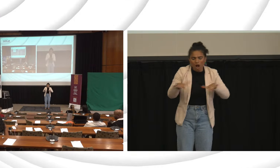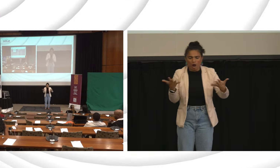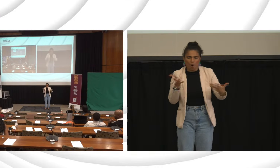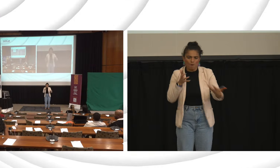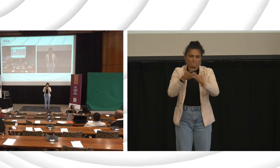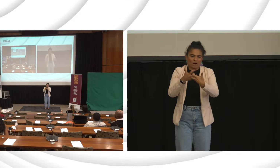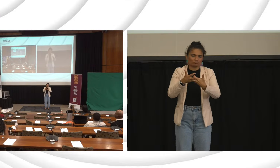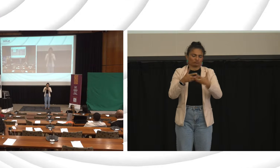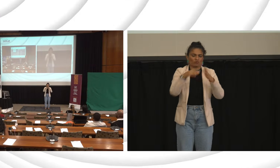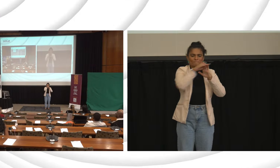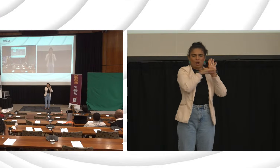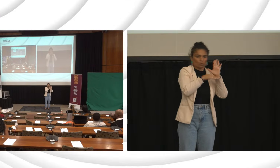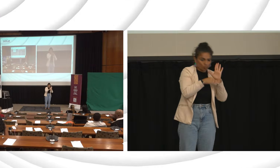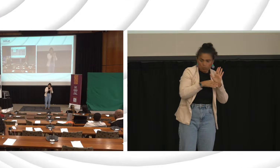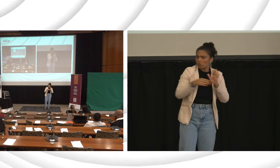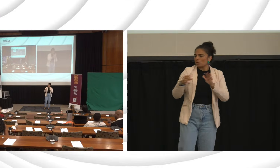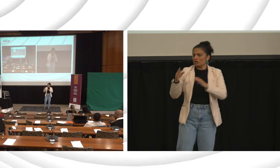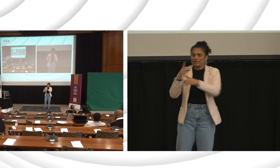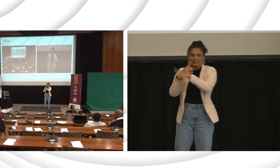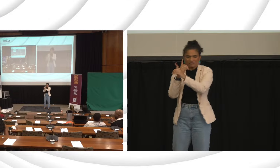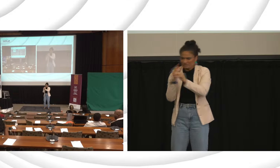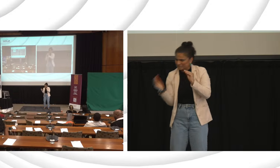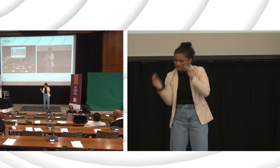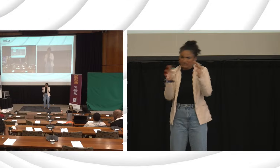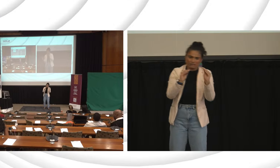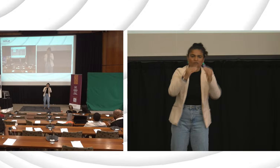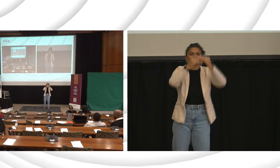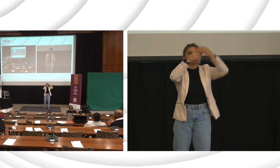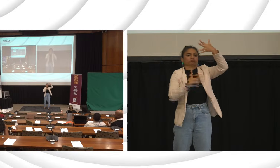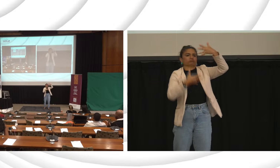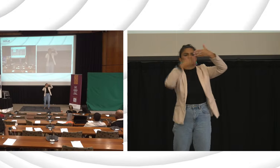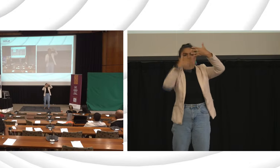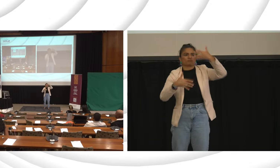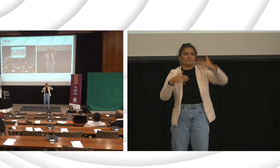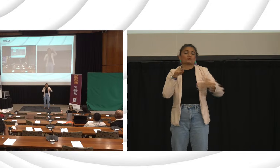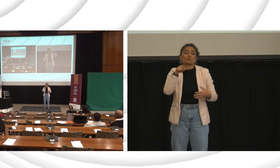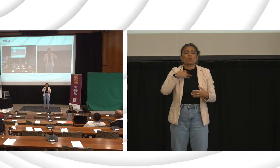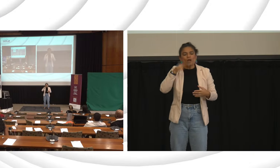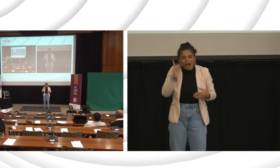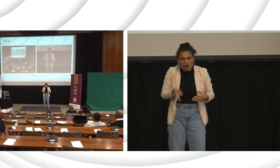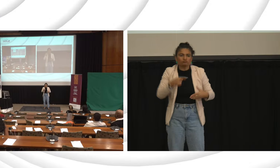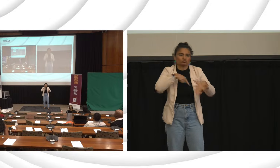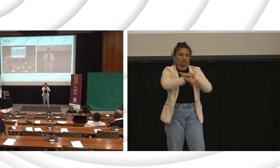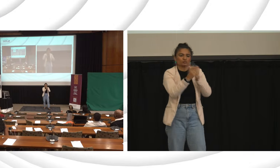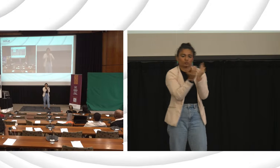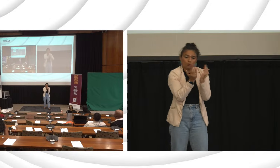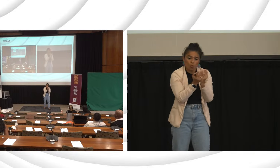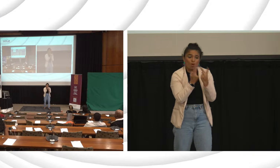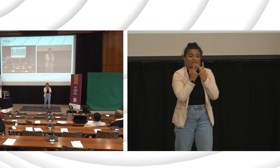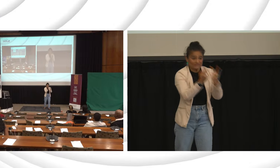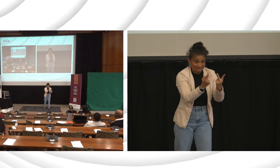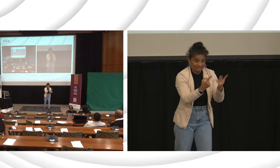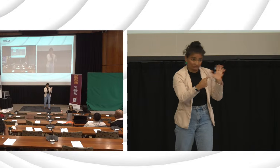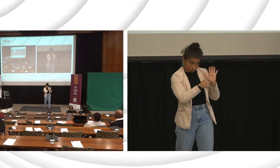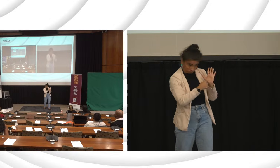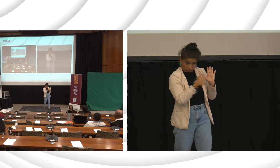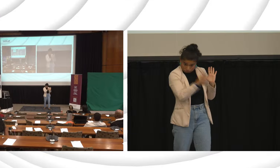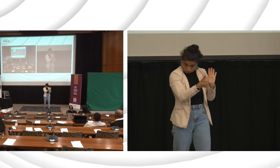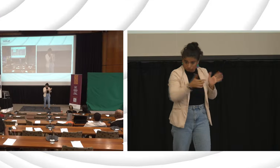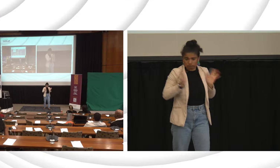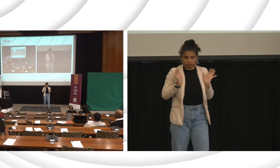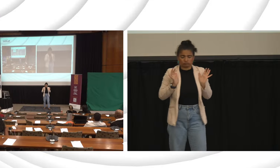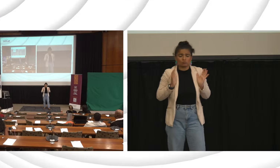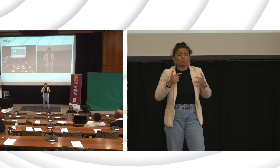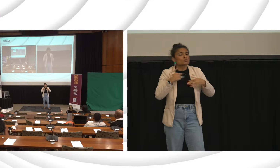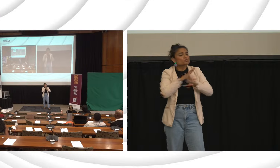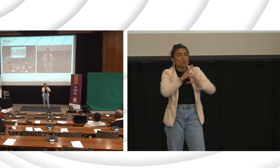it in a technical way to accommodate technical terms. So the layout of the DVD, we've tried to make it as